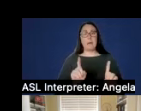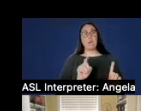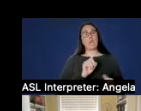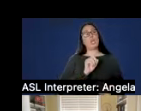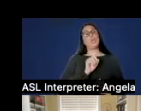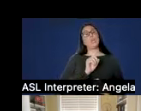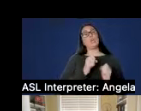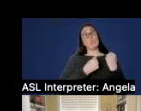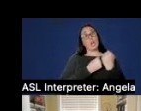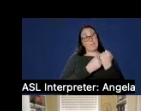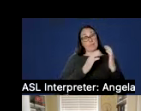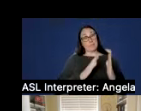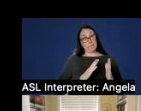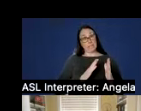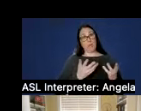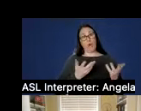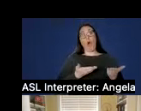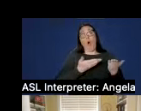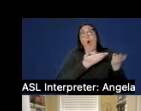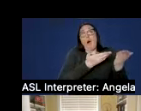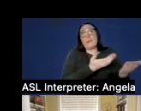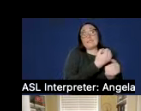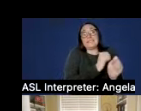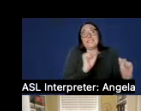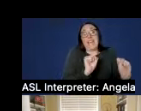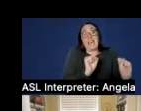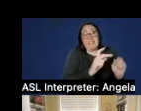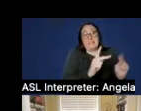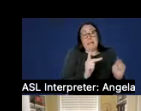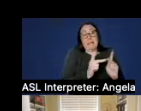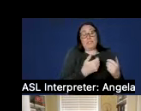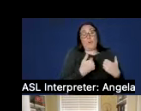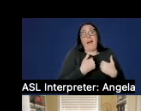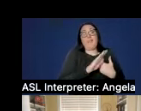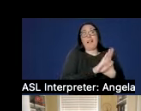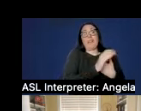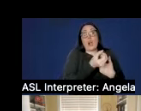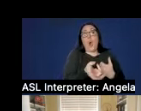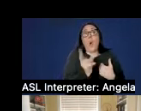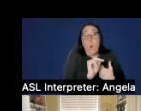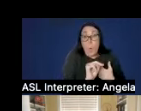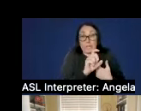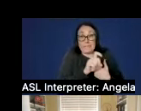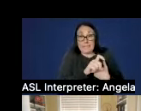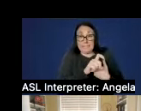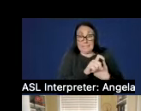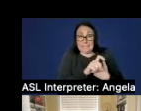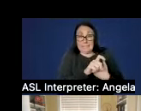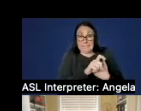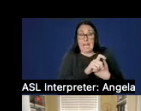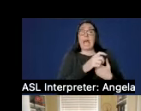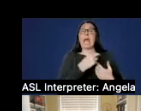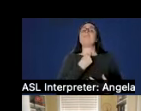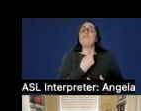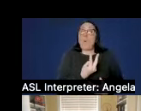safe space to have their own needs, and to be able to articulate those needs, and to have those needs